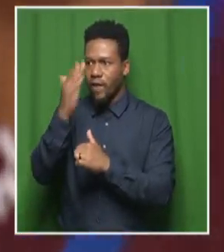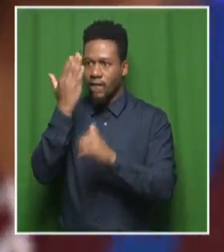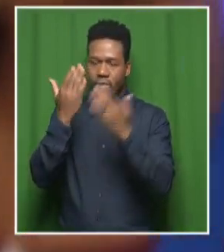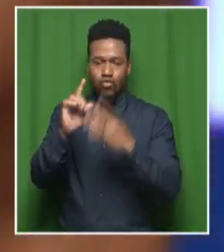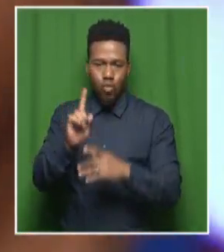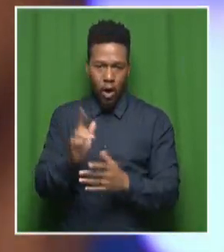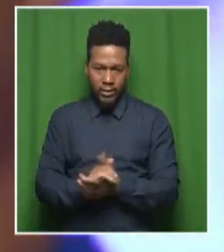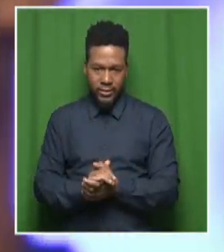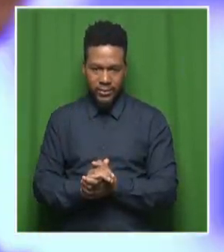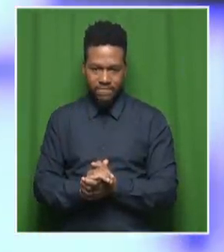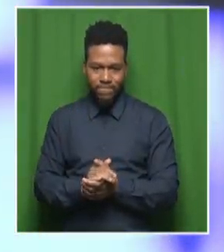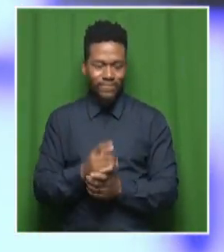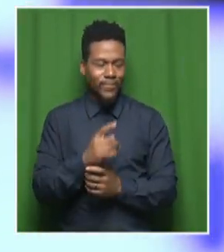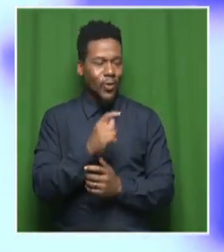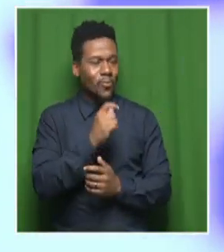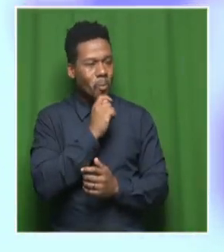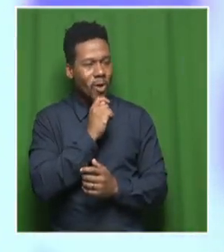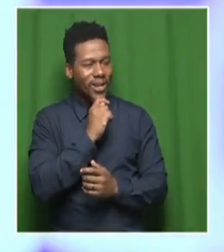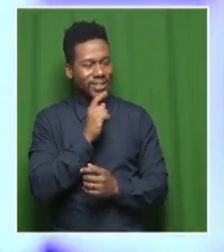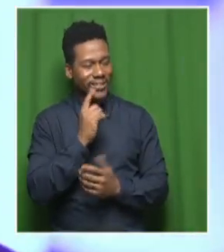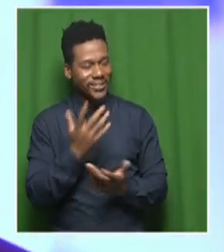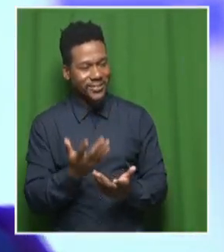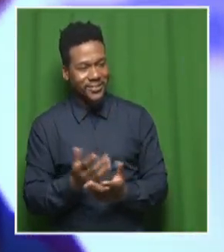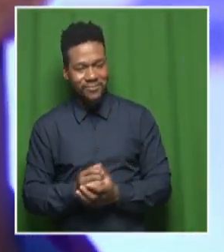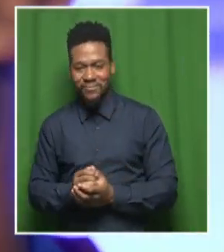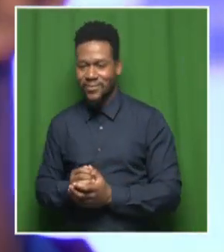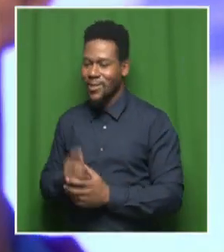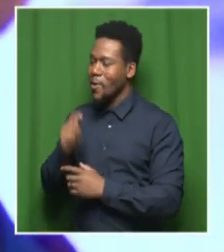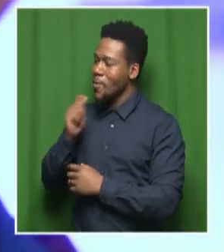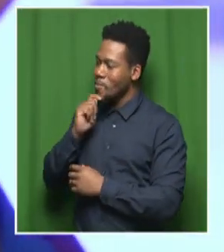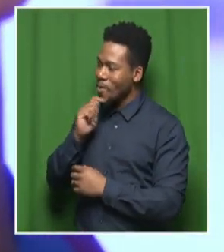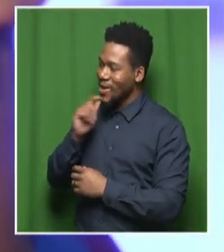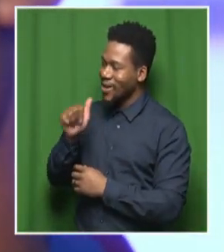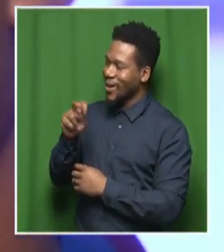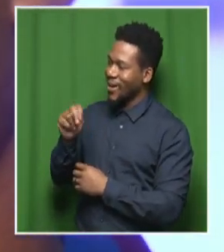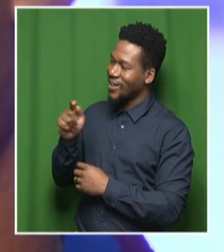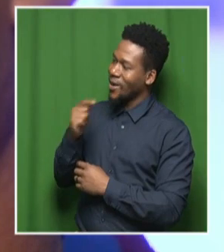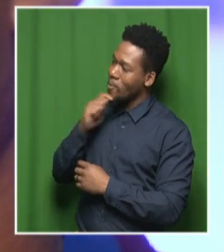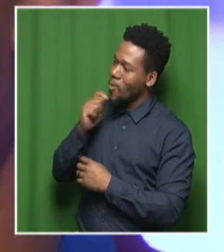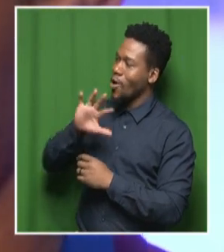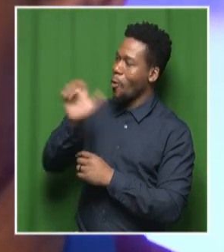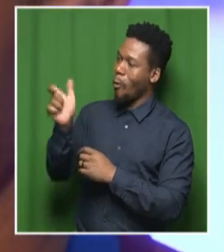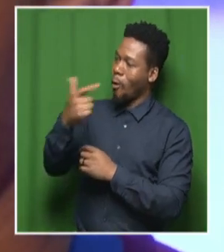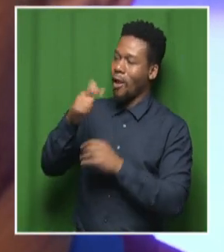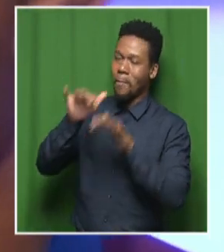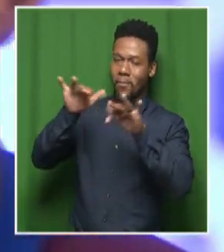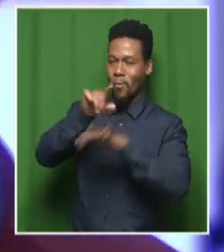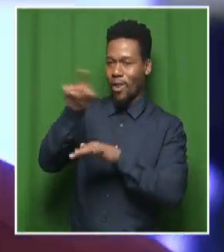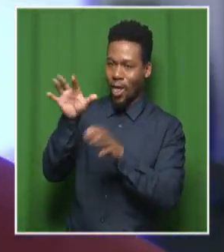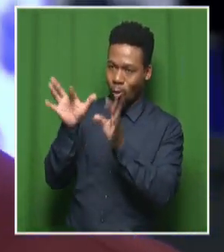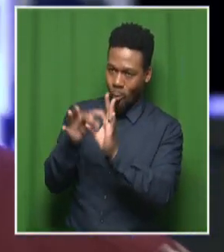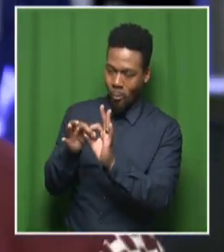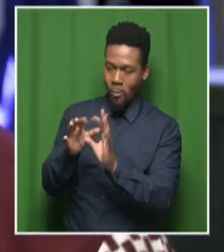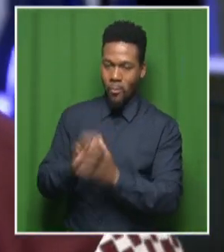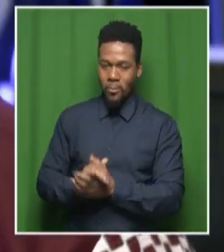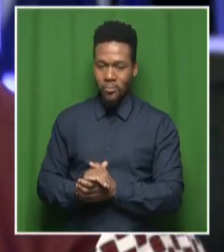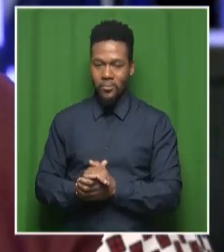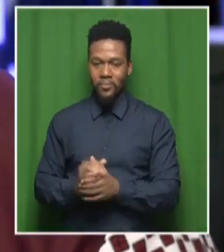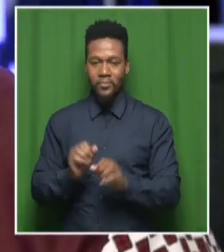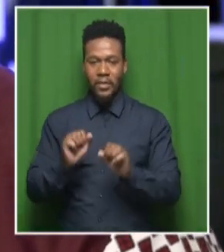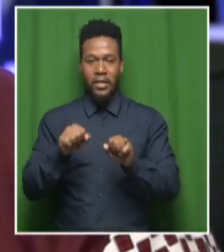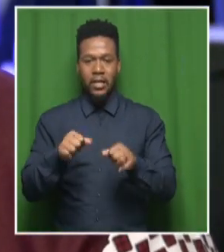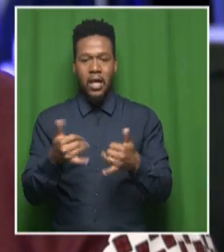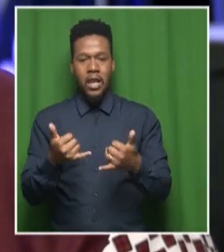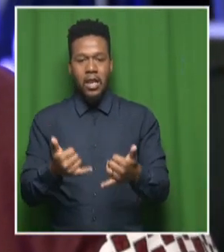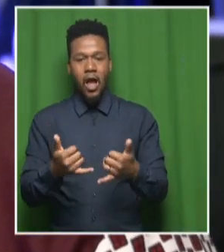A very good morning to you, sir. Good morning, Anda, and good morning to you, to your viewers at home. Let's first talk about the issue in Libode and others